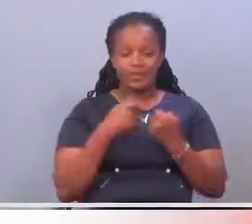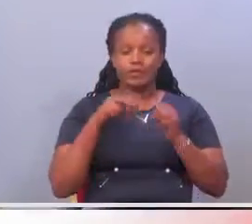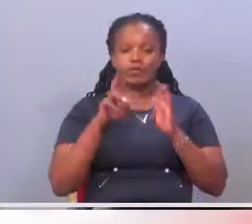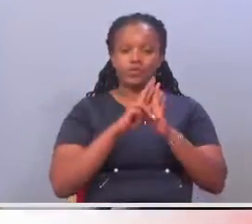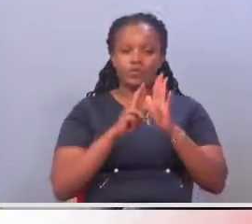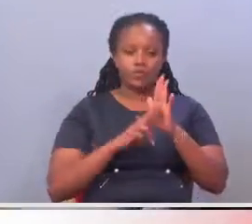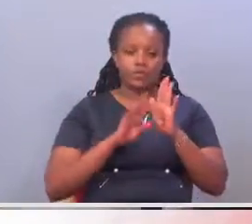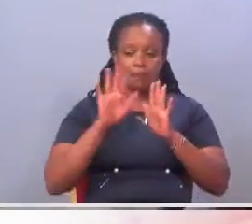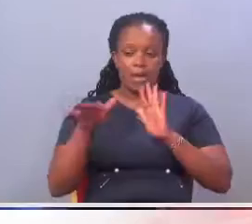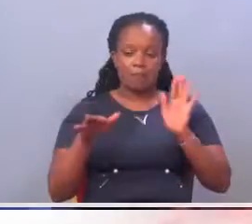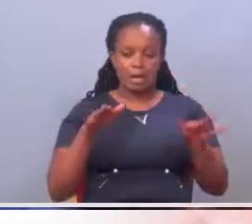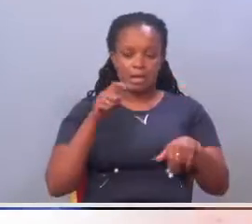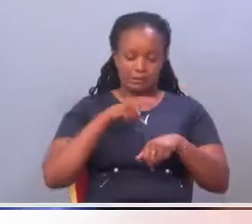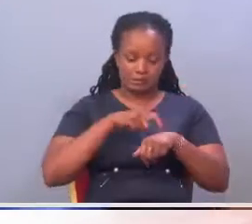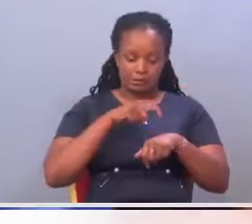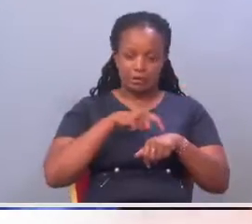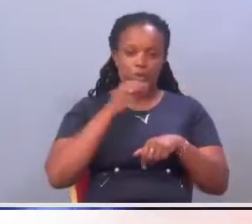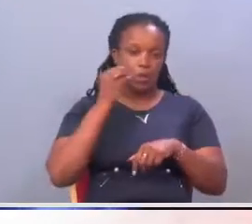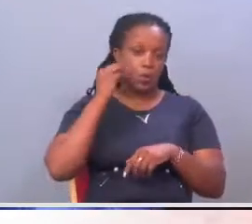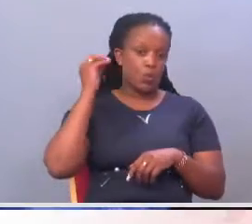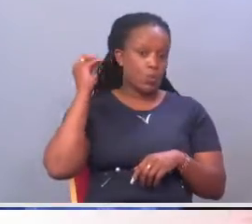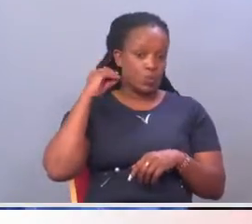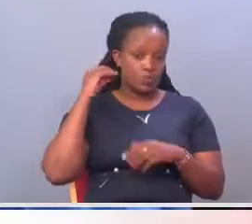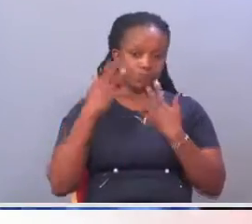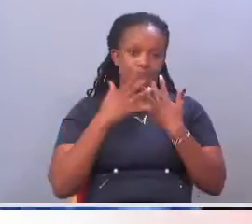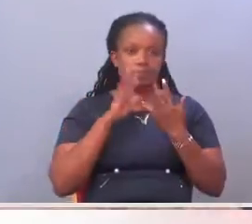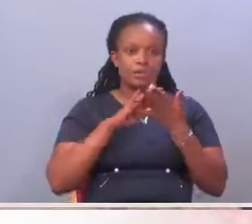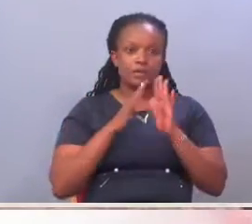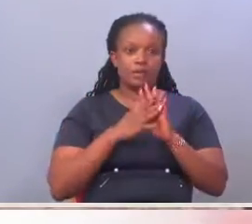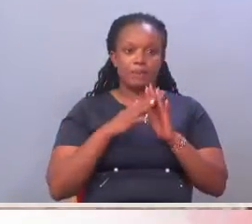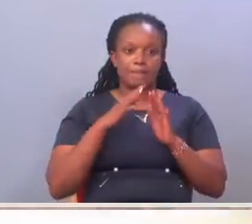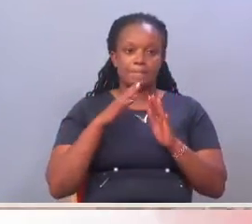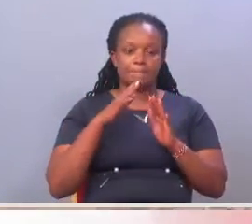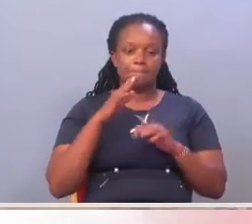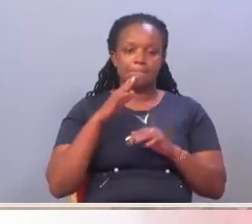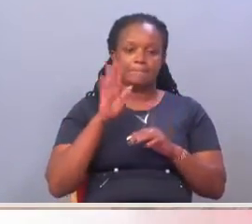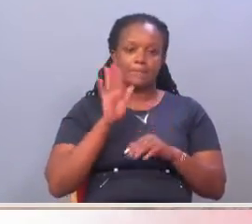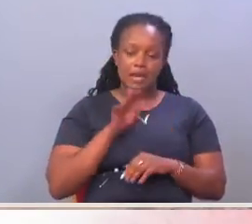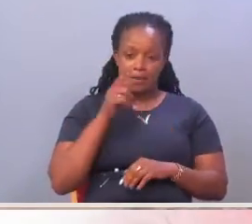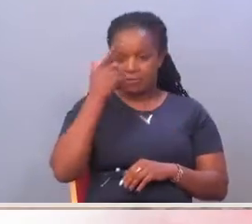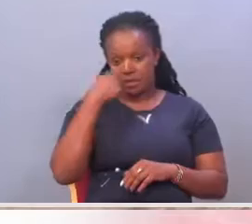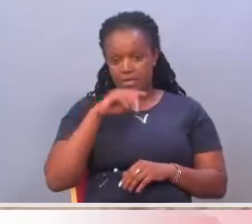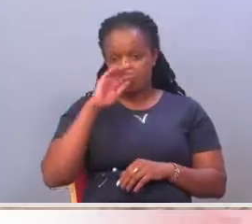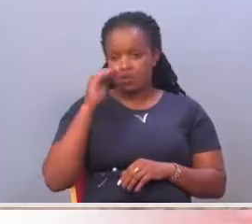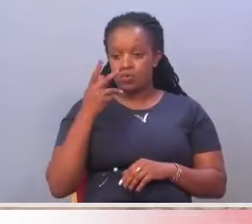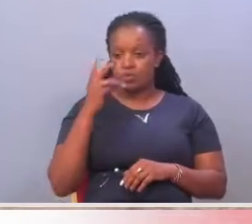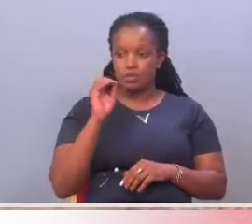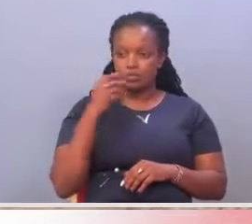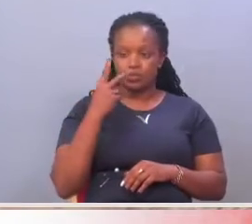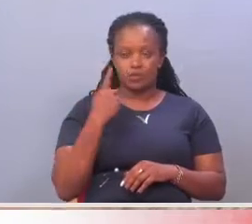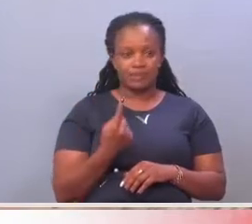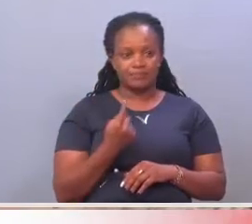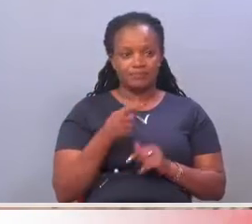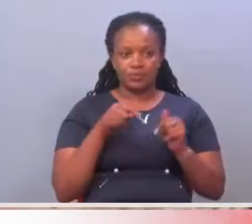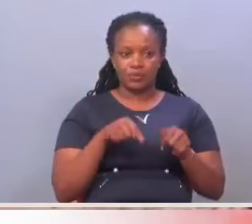winner in the contest and was crowned Miss Thika Prison 2021. Kelo nimefurahia juu siku dot nimeza kuwa na